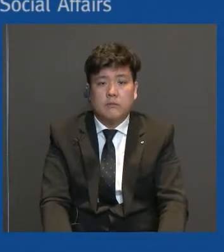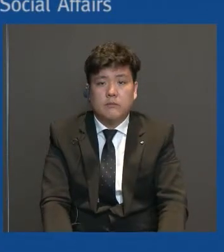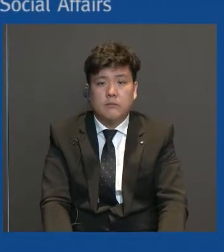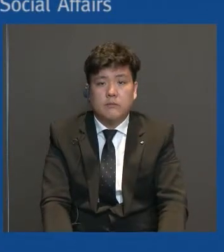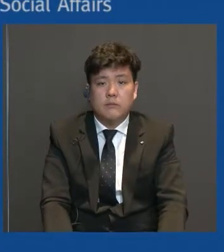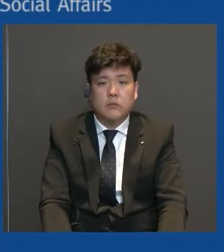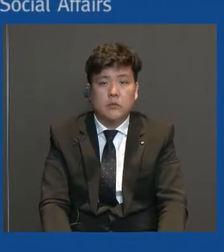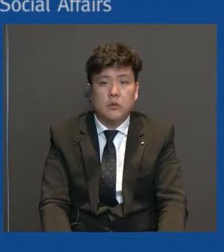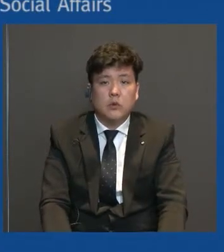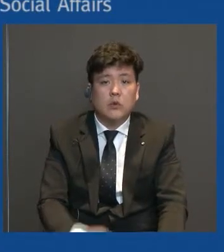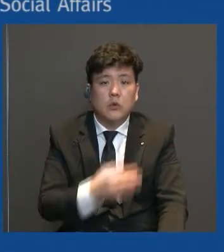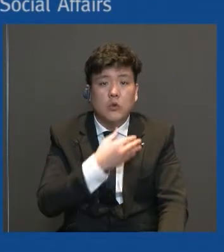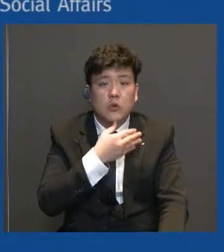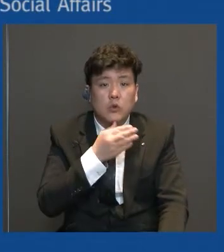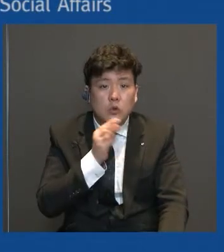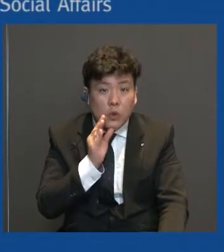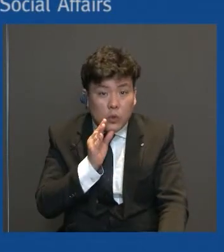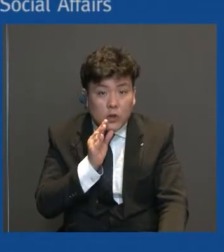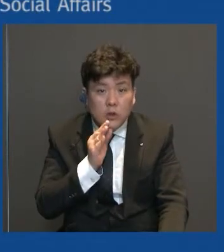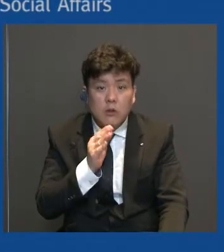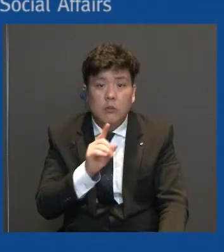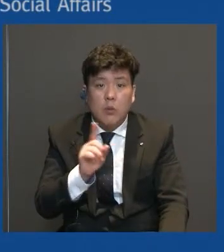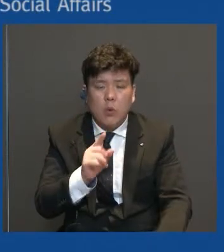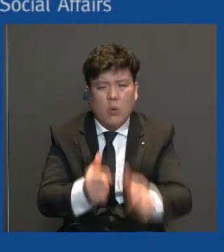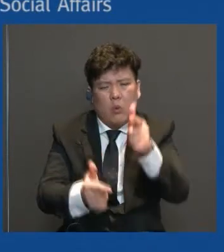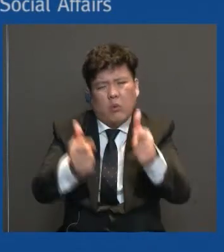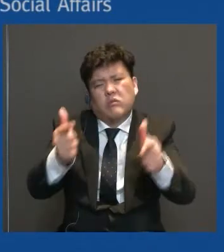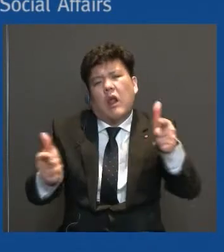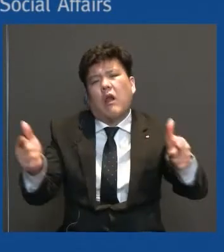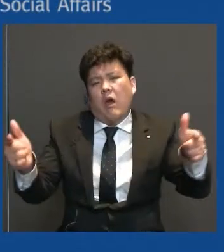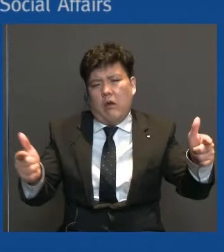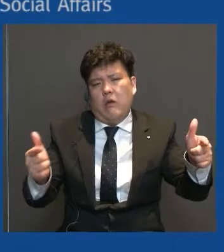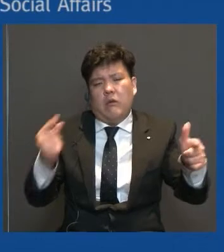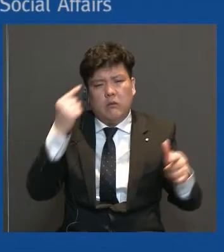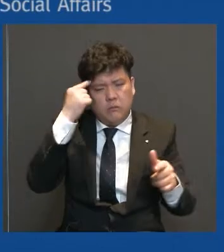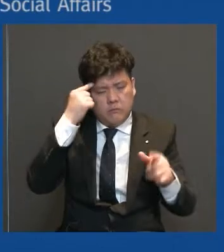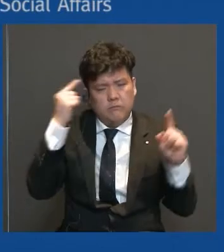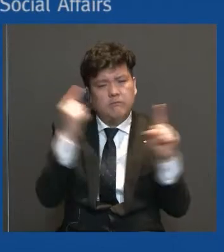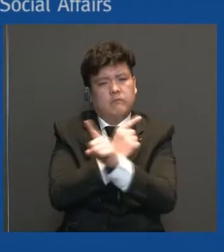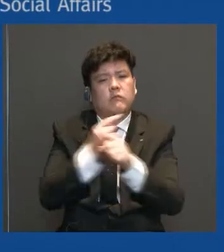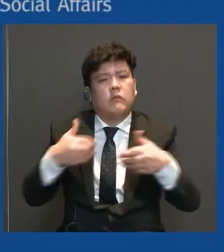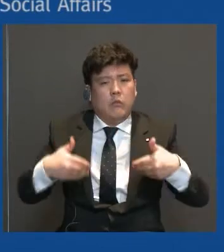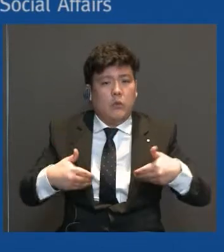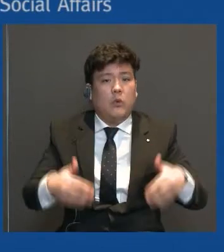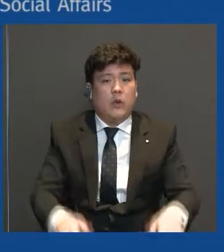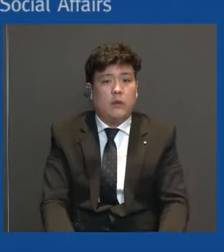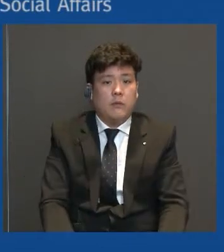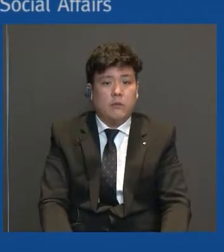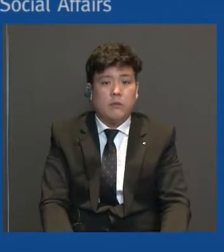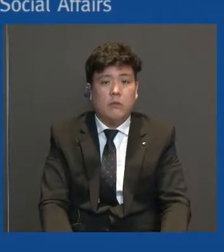healthcare decision-making process. We also need to develop public health protocols to protect the